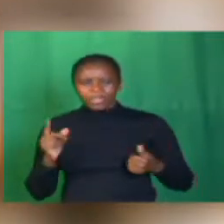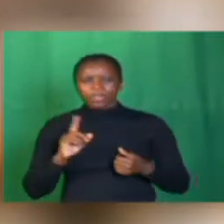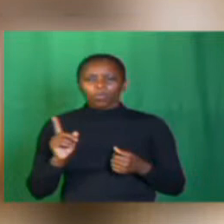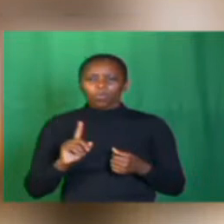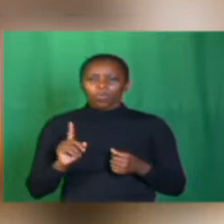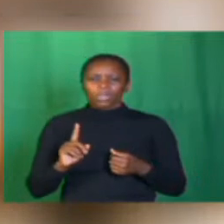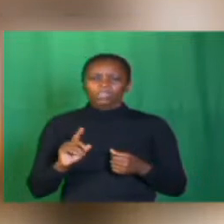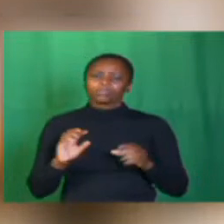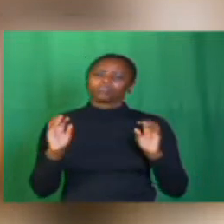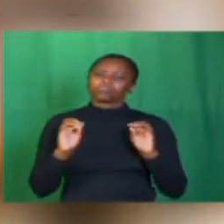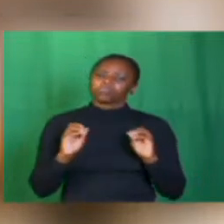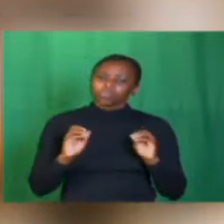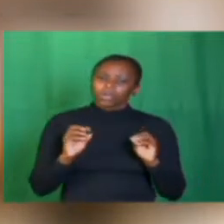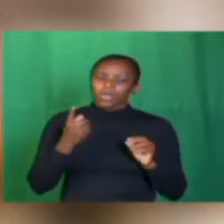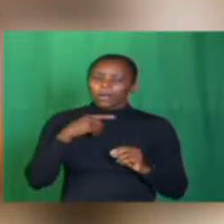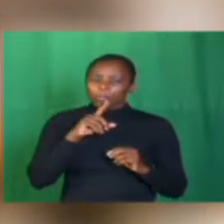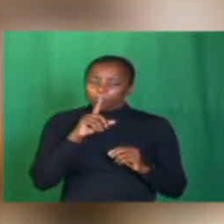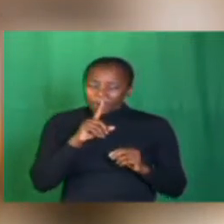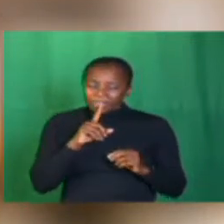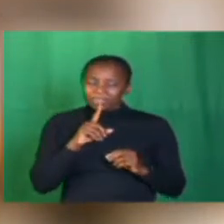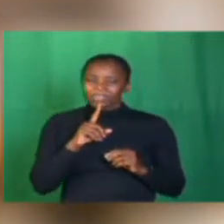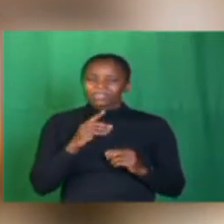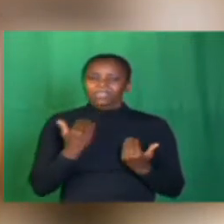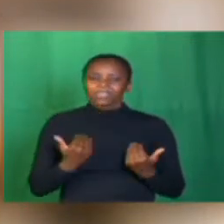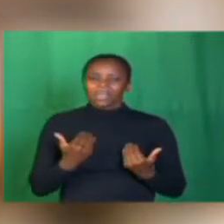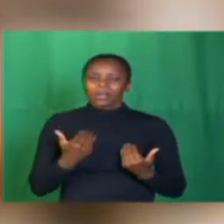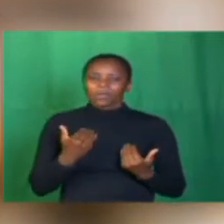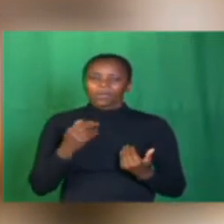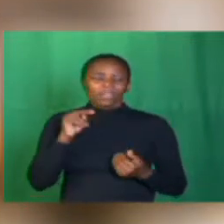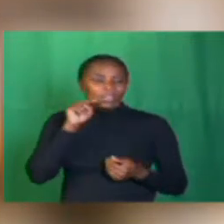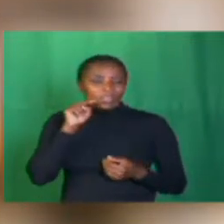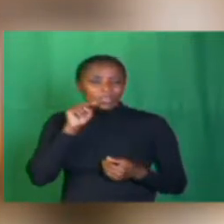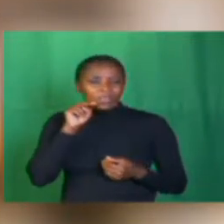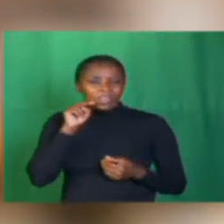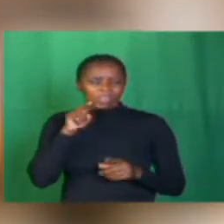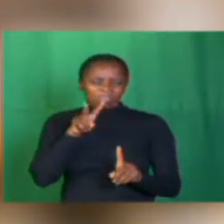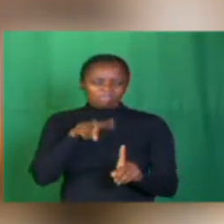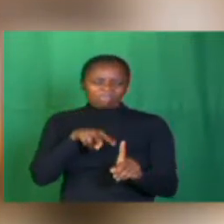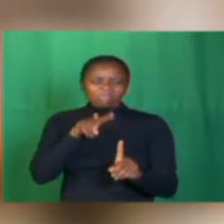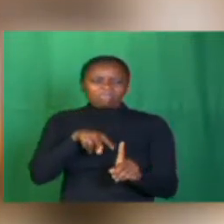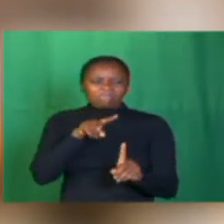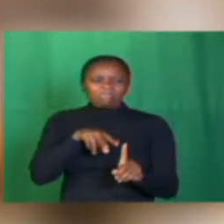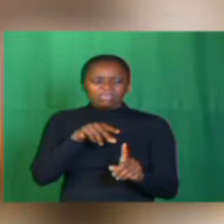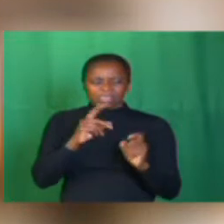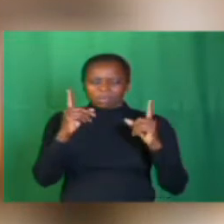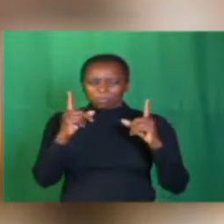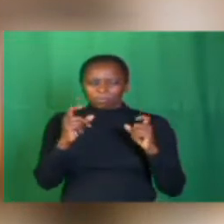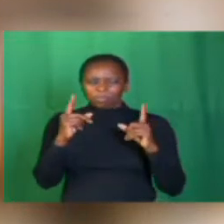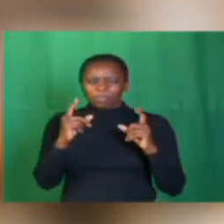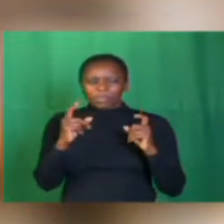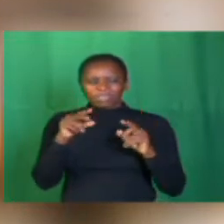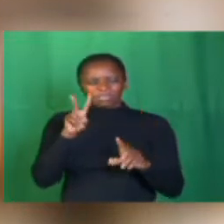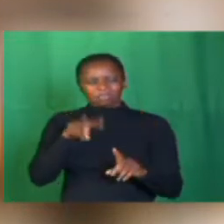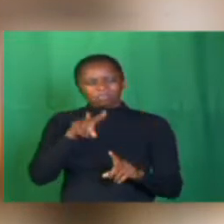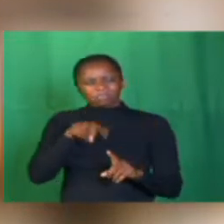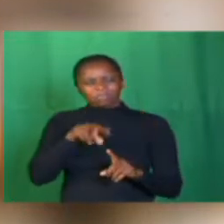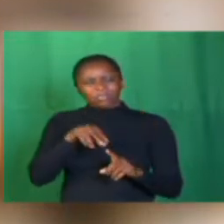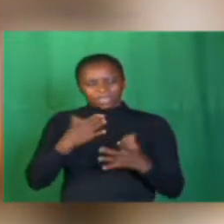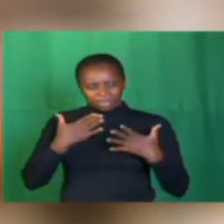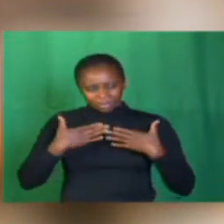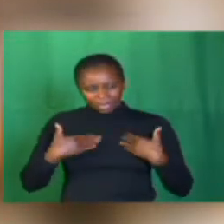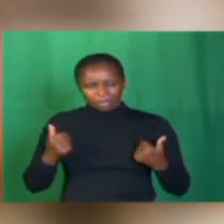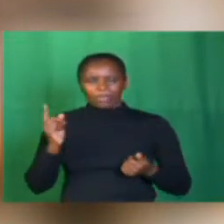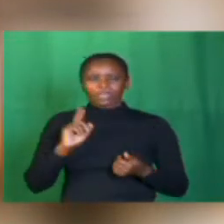is talking about is. But you have to study the source and then you will tell what is